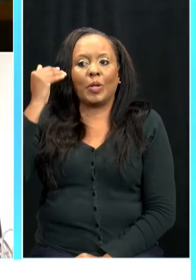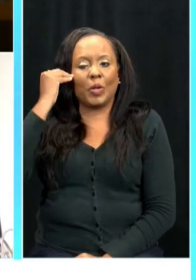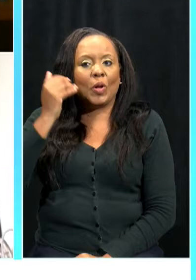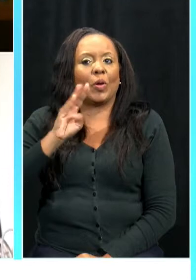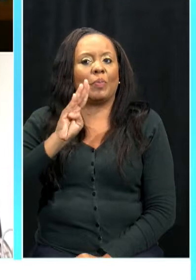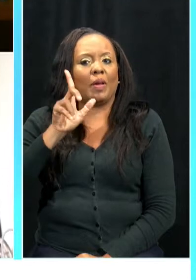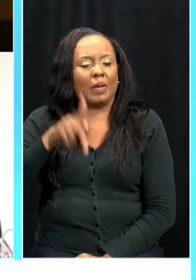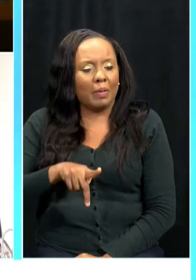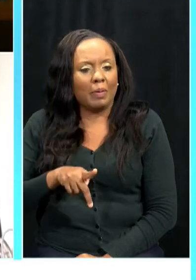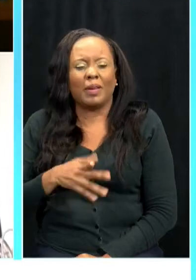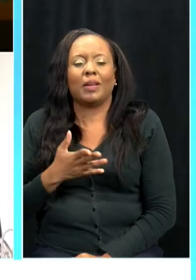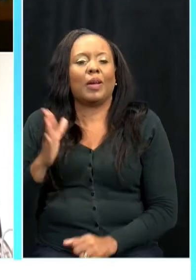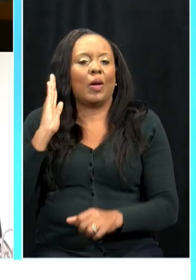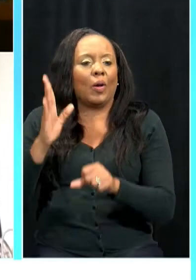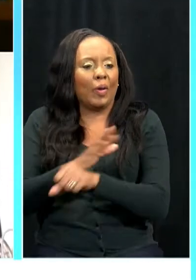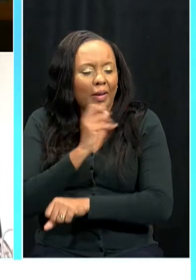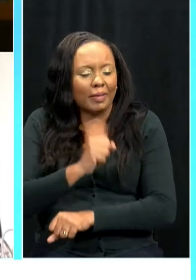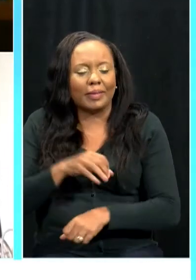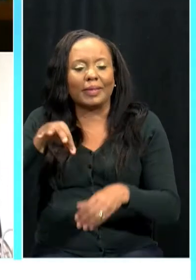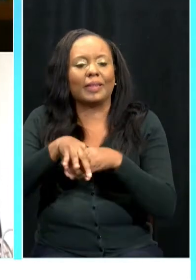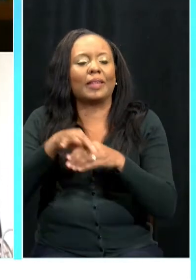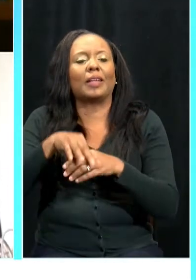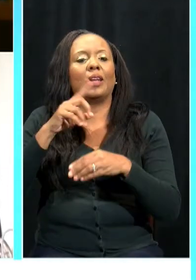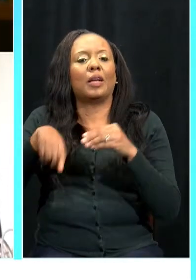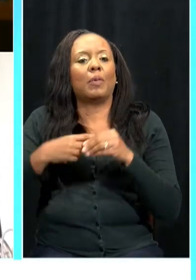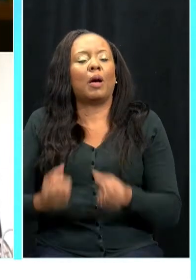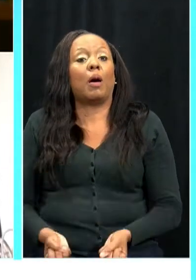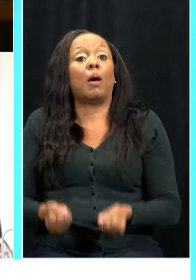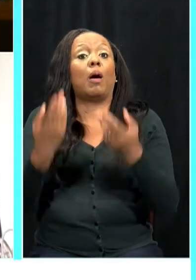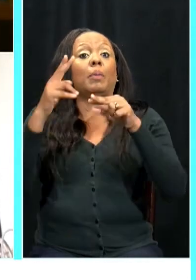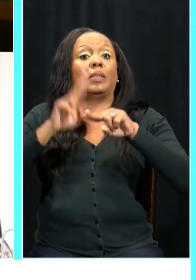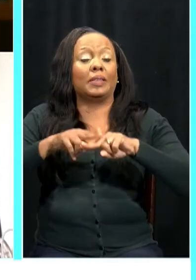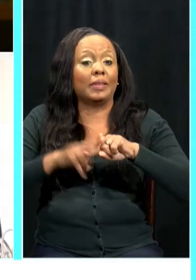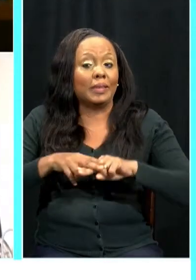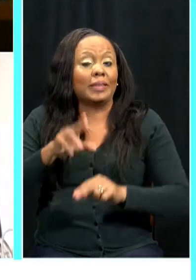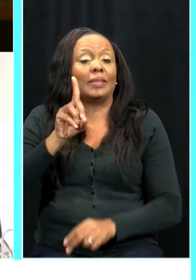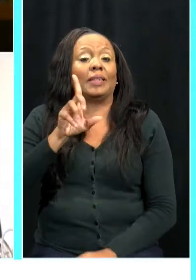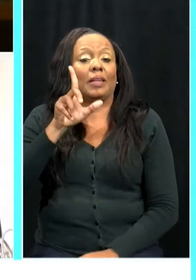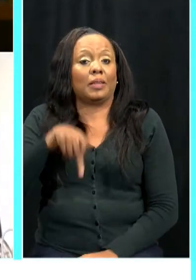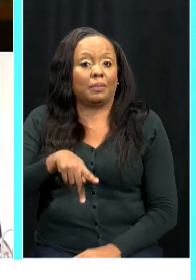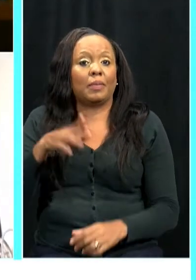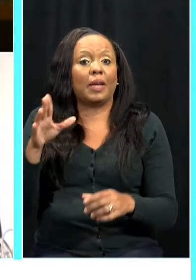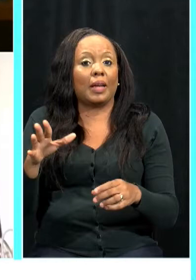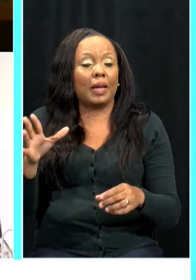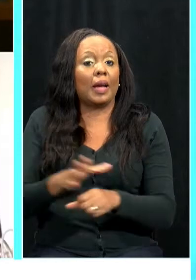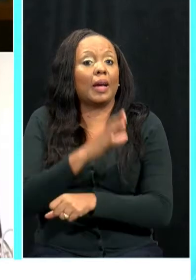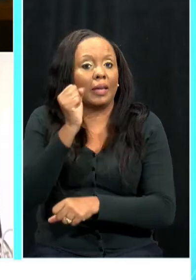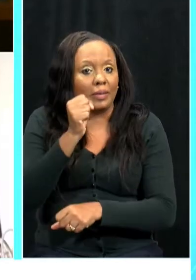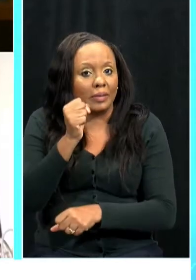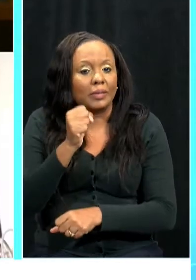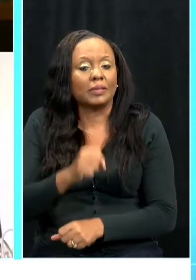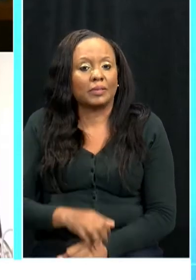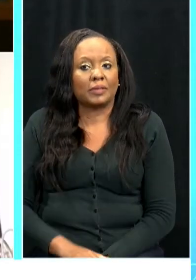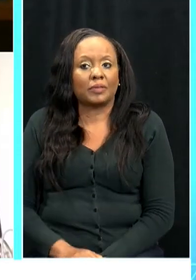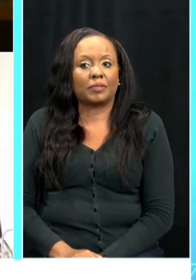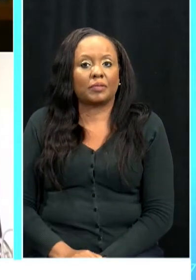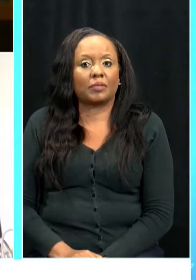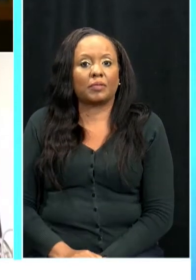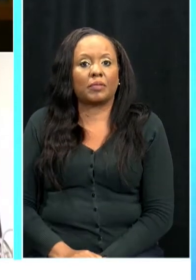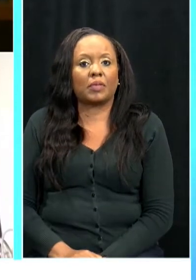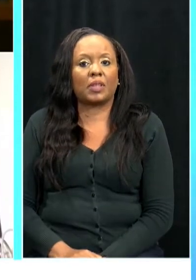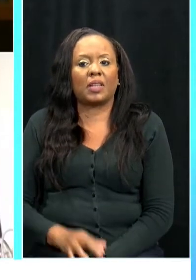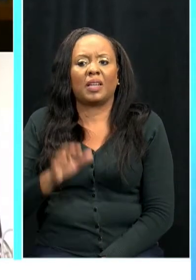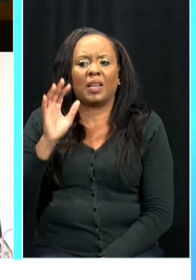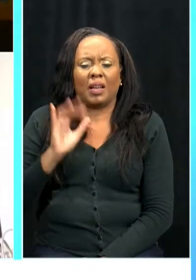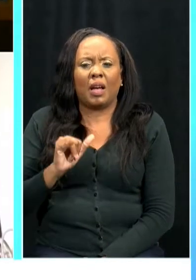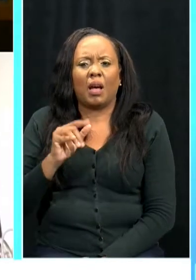election really is about how many seats can the DLP gain? Can they recover? And one of the things with what I call the overreaching of the